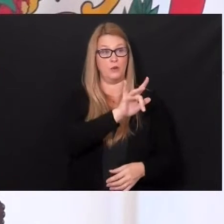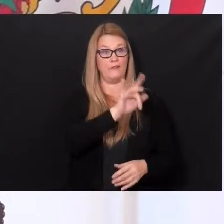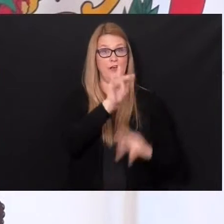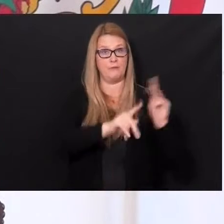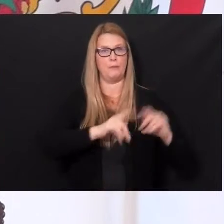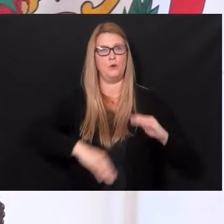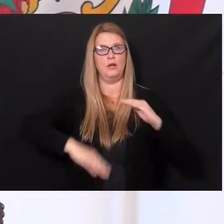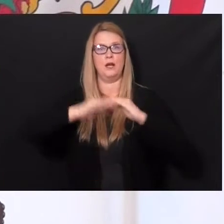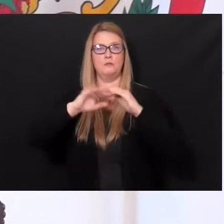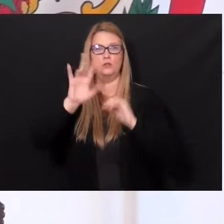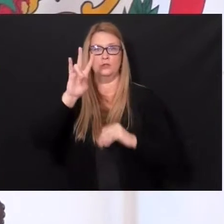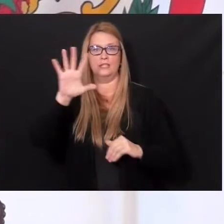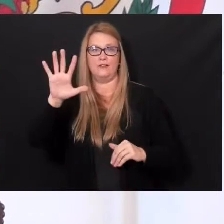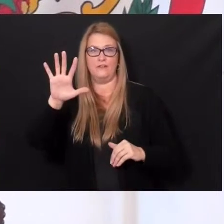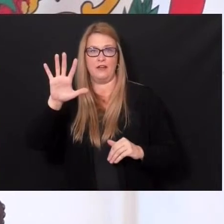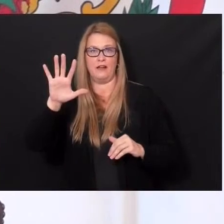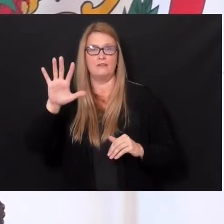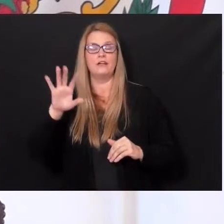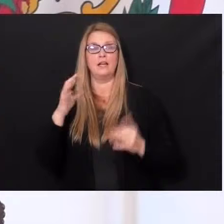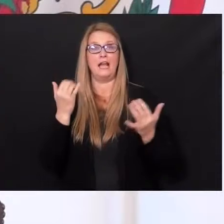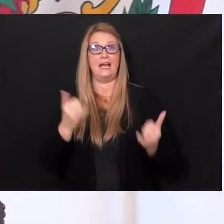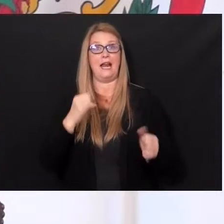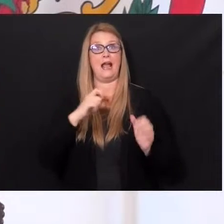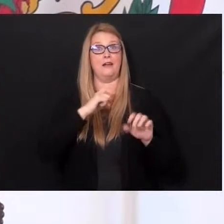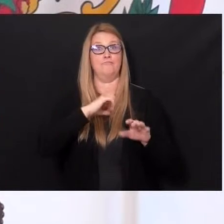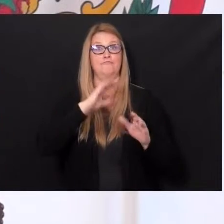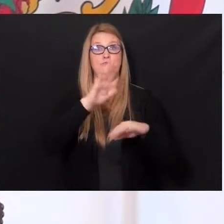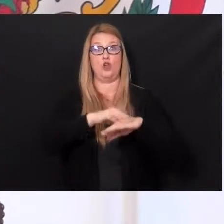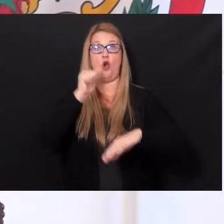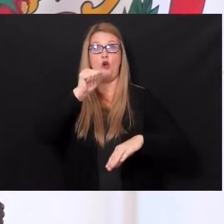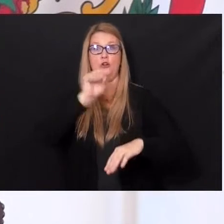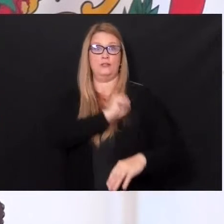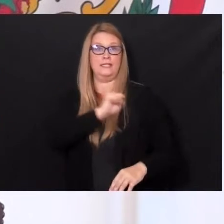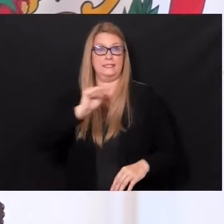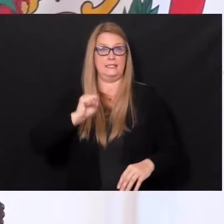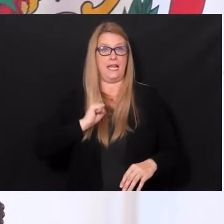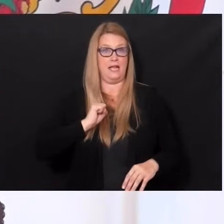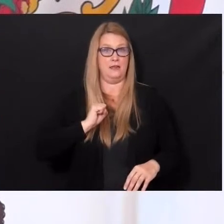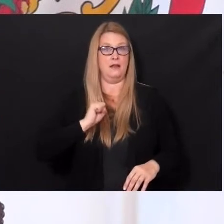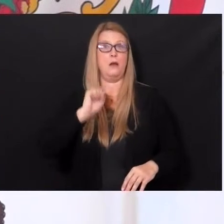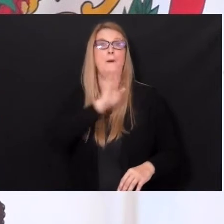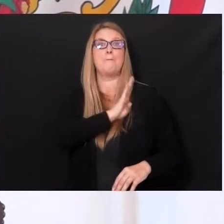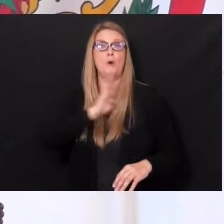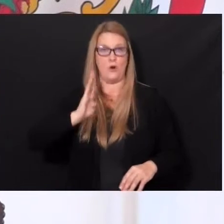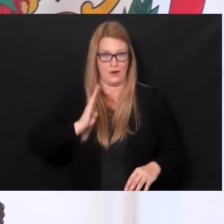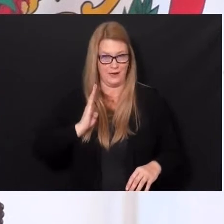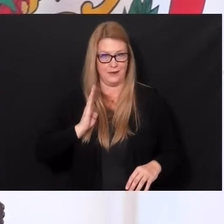I called upon the state board in regard to making it mandatory to go back to a